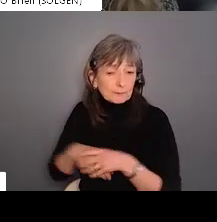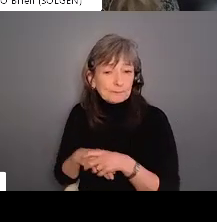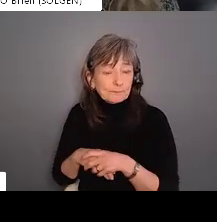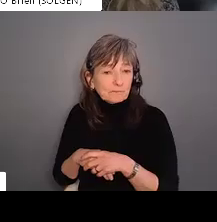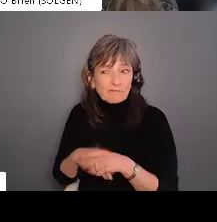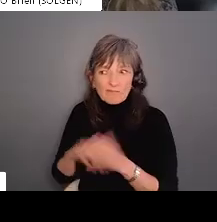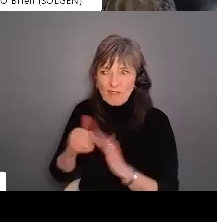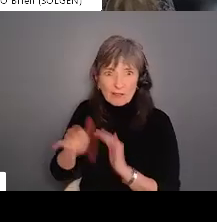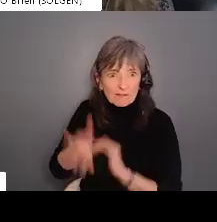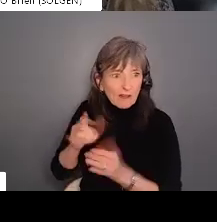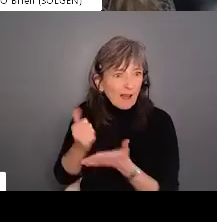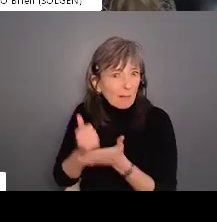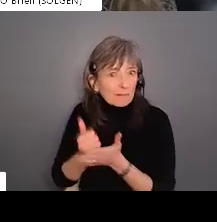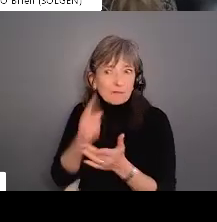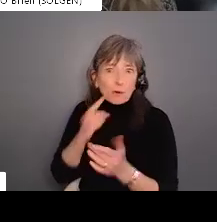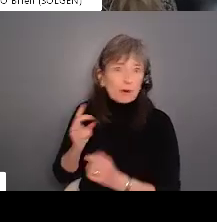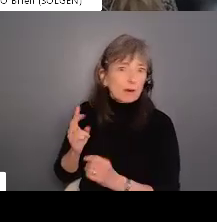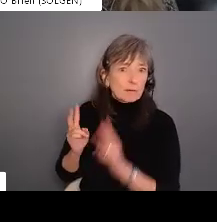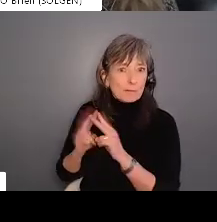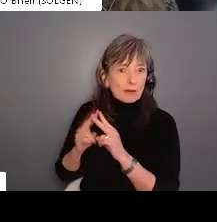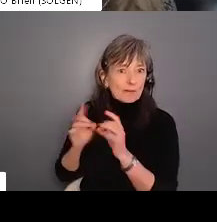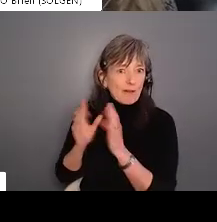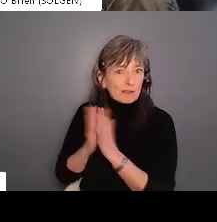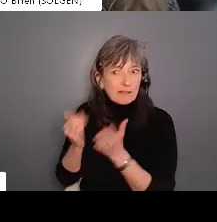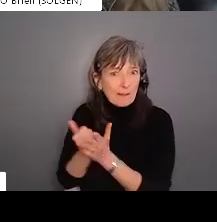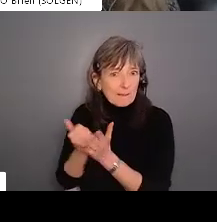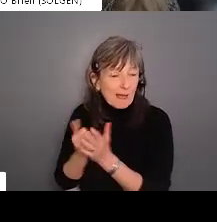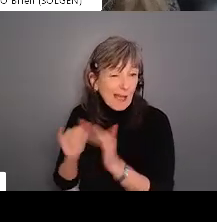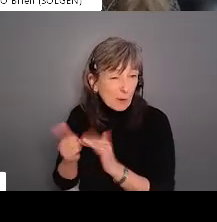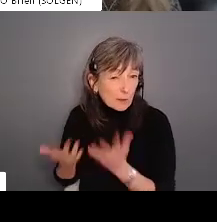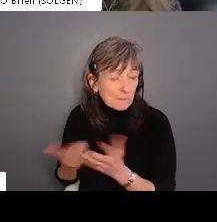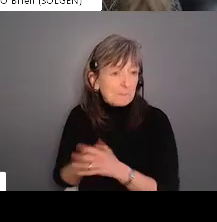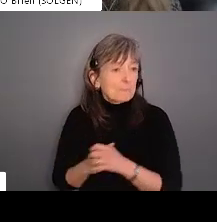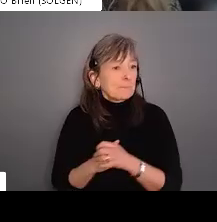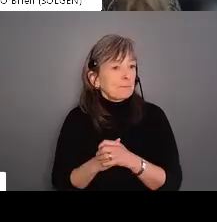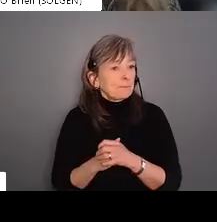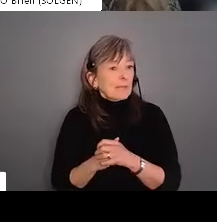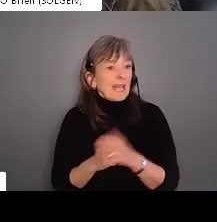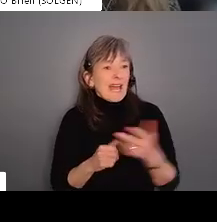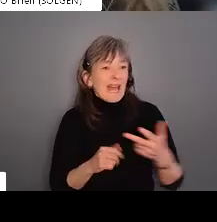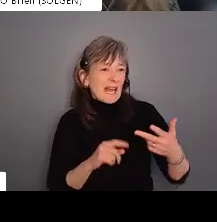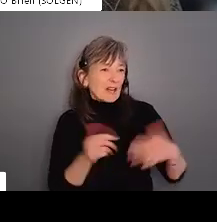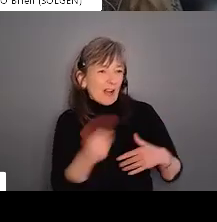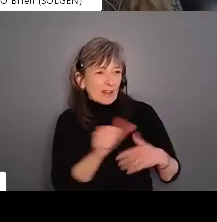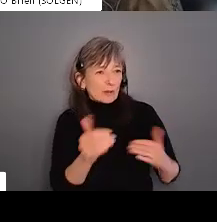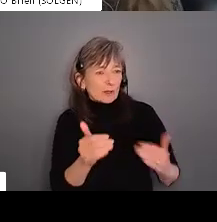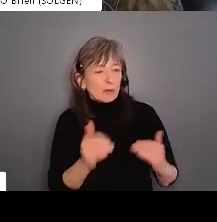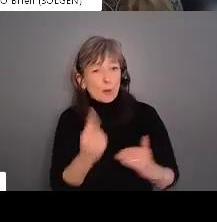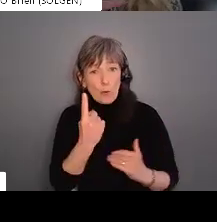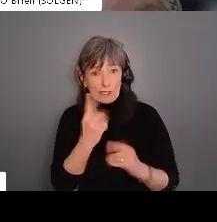in IPV situations. And then we also had kind of we called it like a one-off case where we just had one